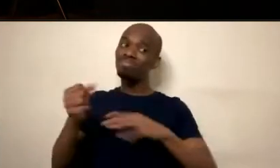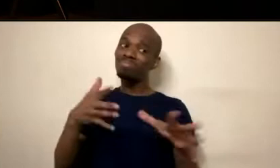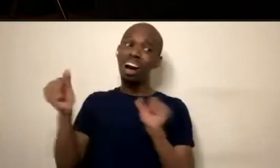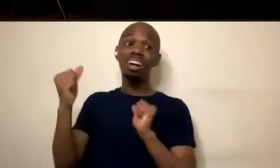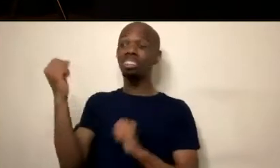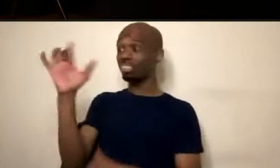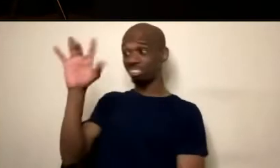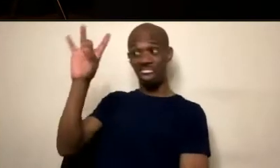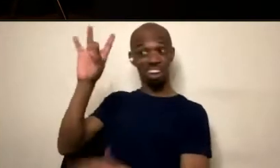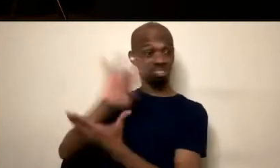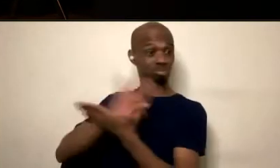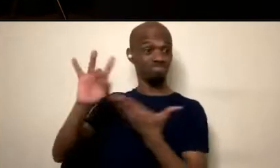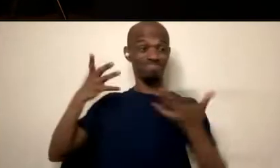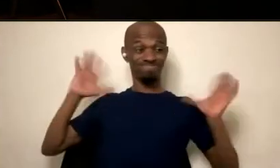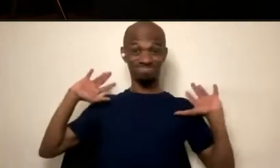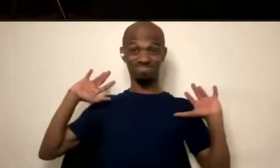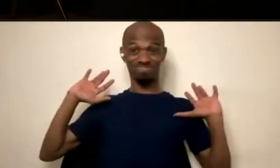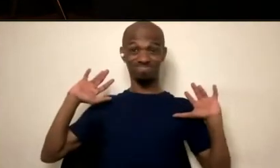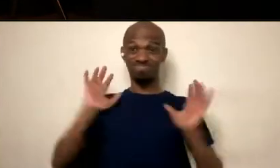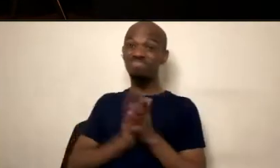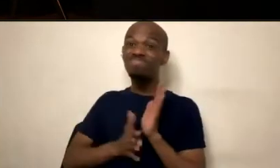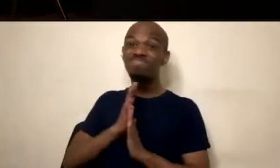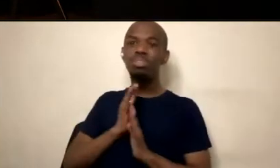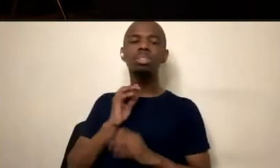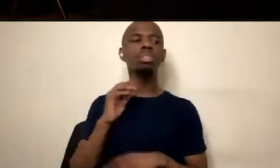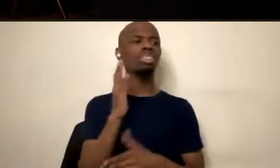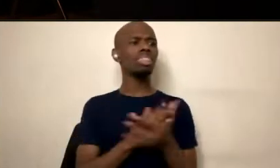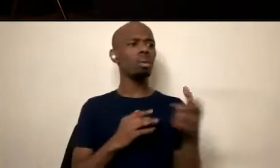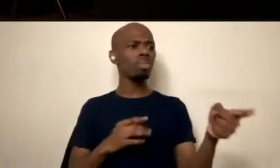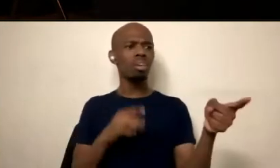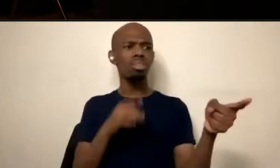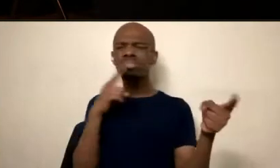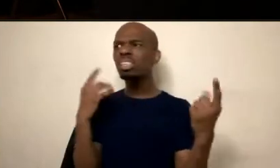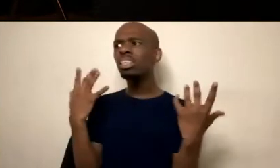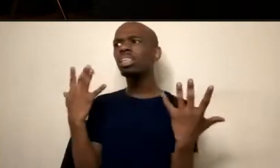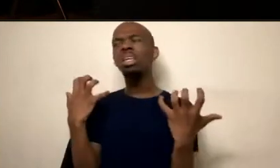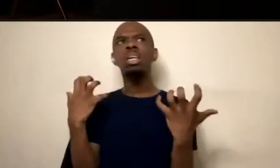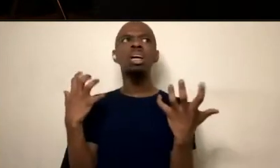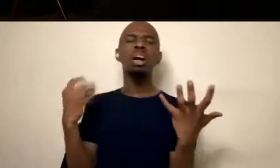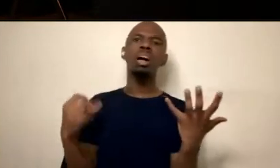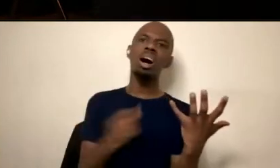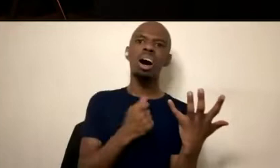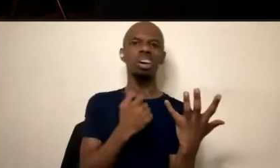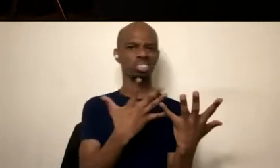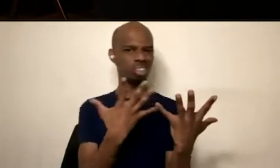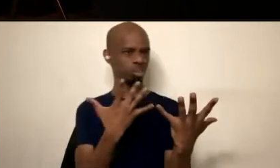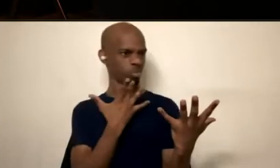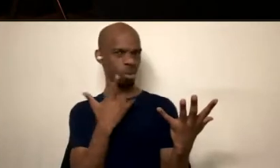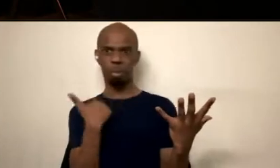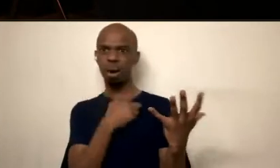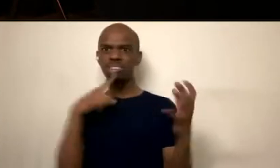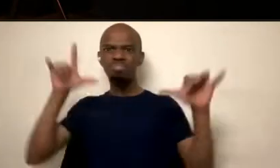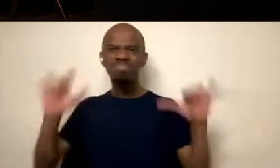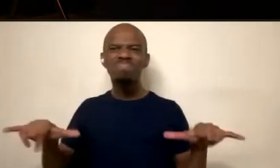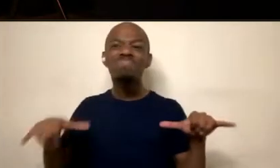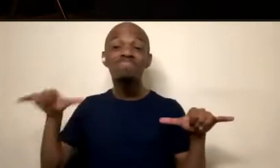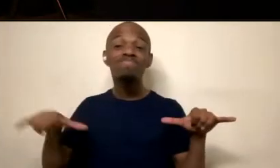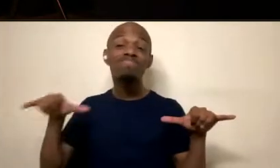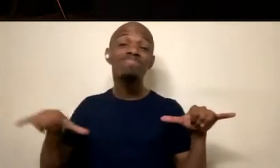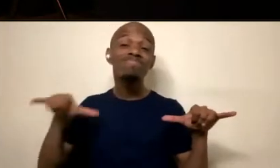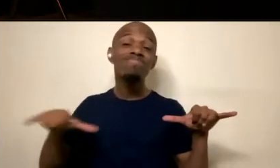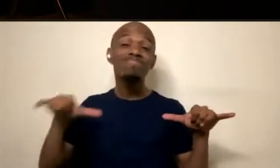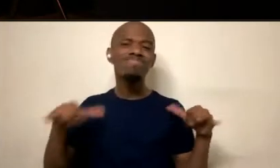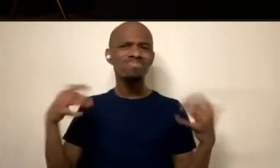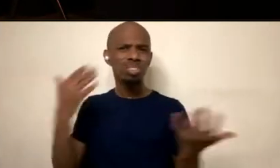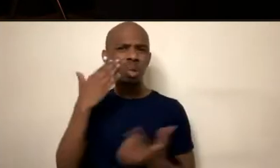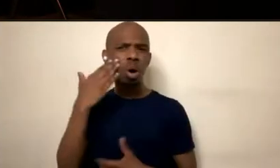of them, they're glad that I don't mind, that these children are just draped all over me. And when